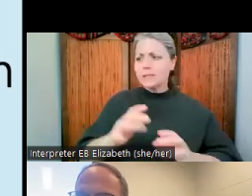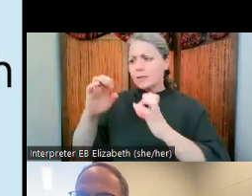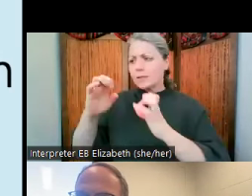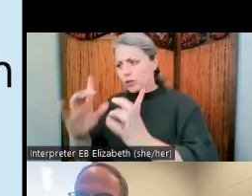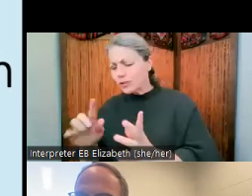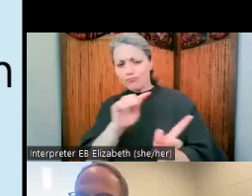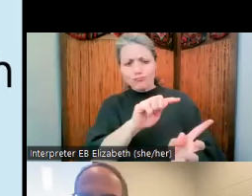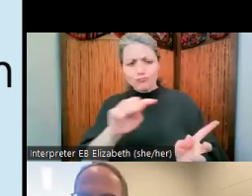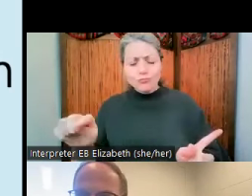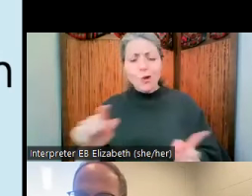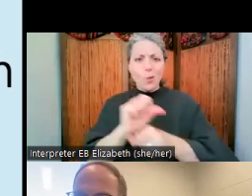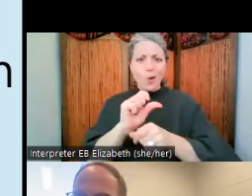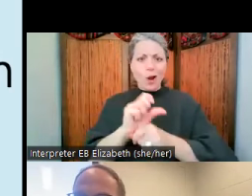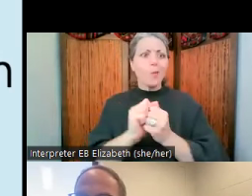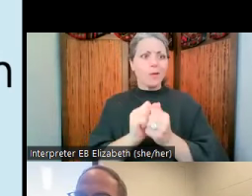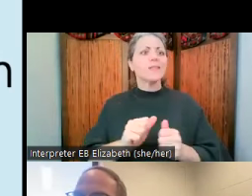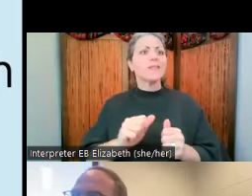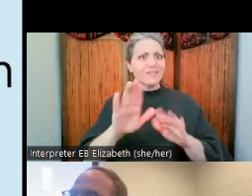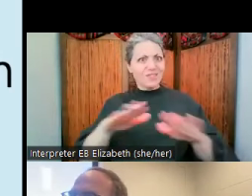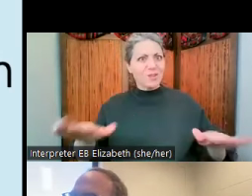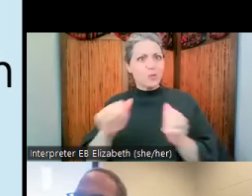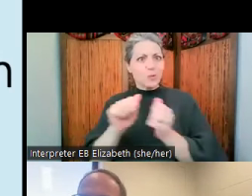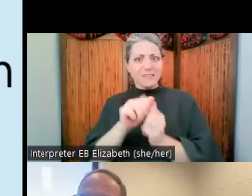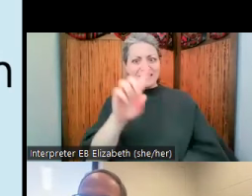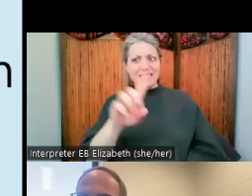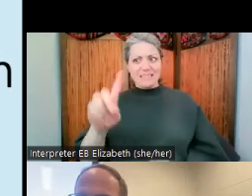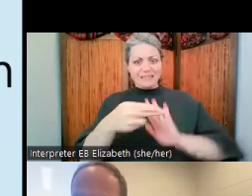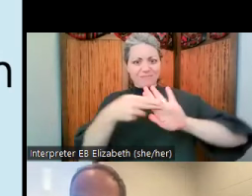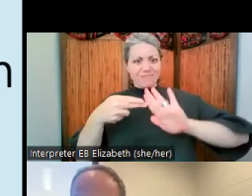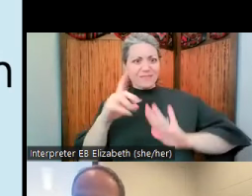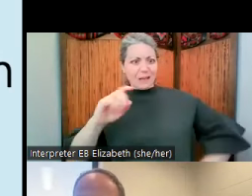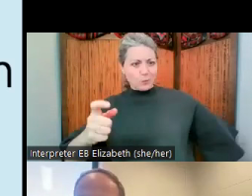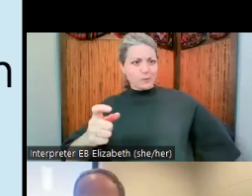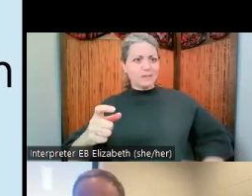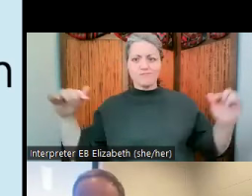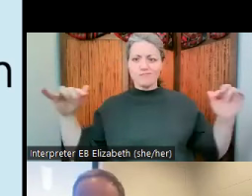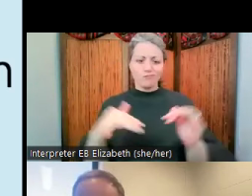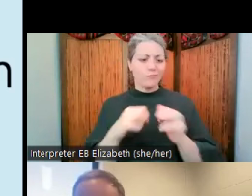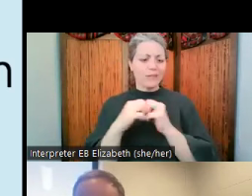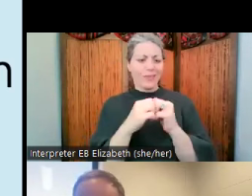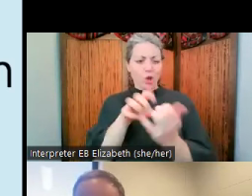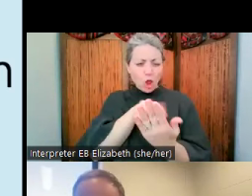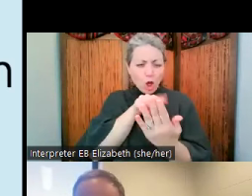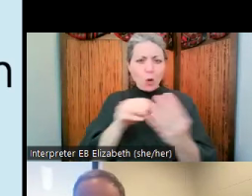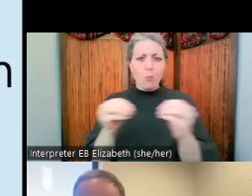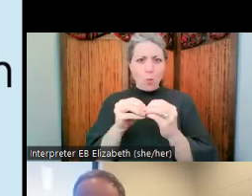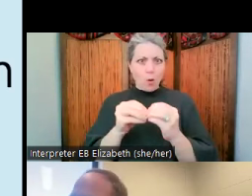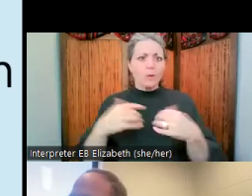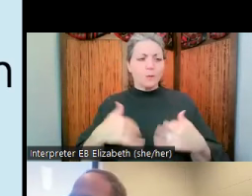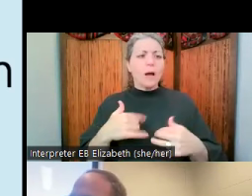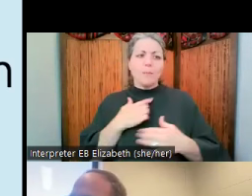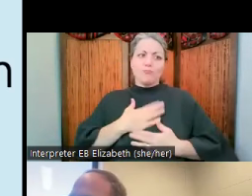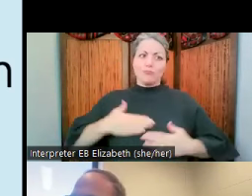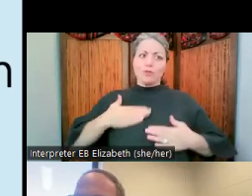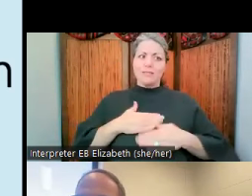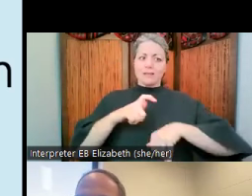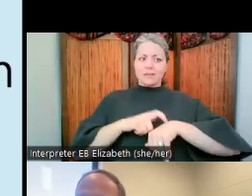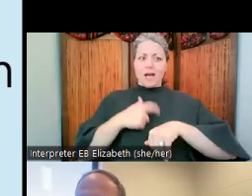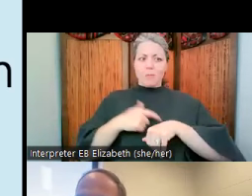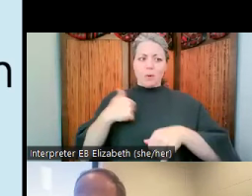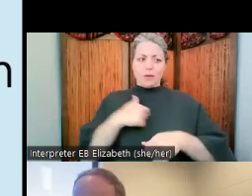working with children with developmental diagnoses to come together. And I really appreciate the time that we're spending together